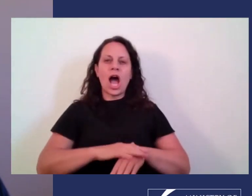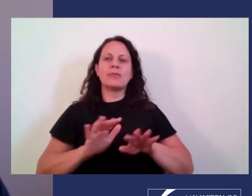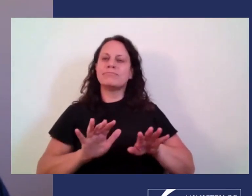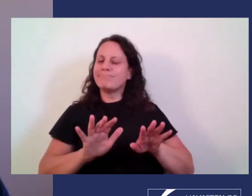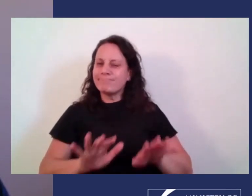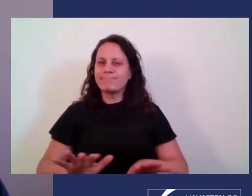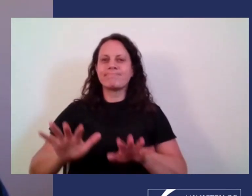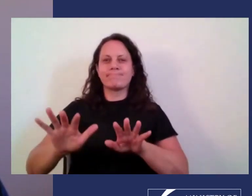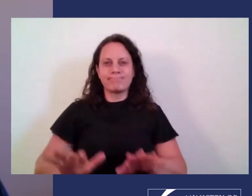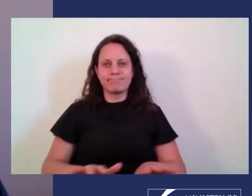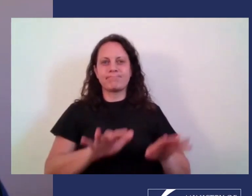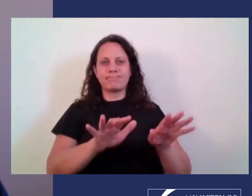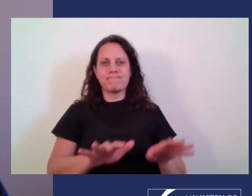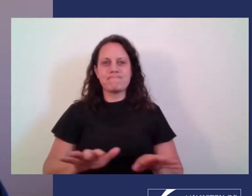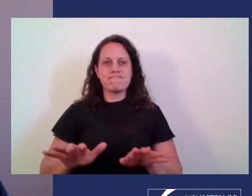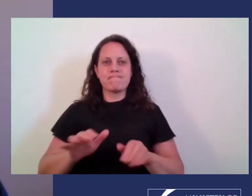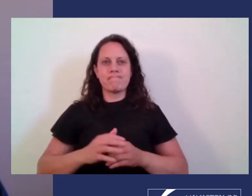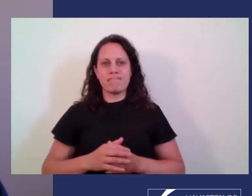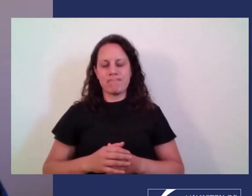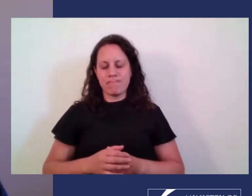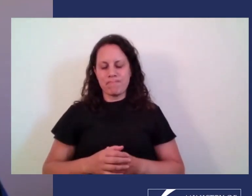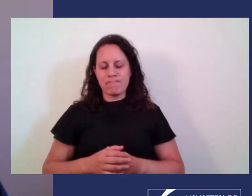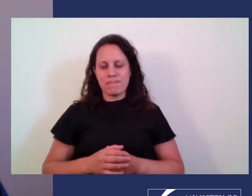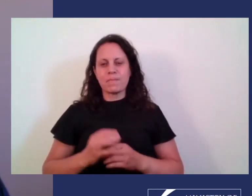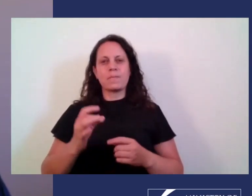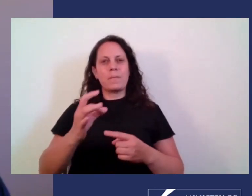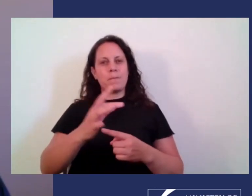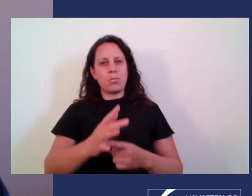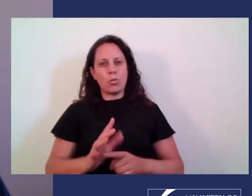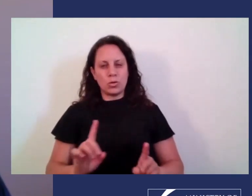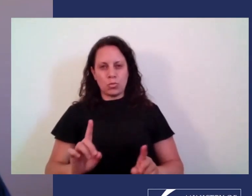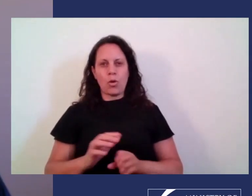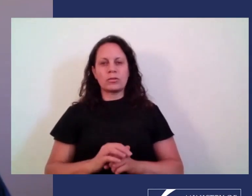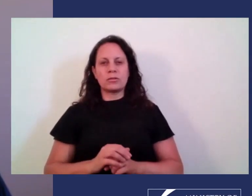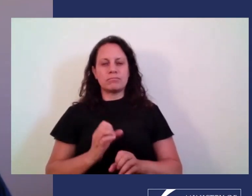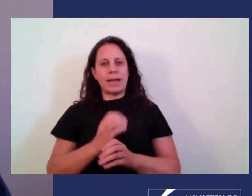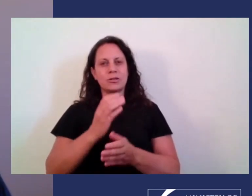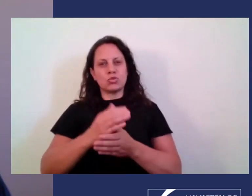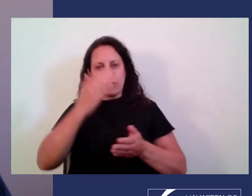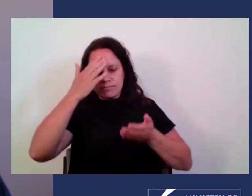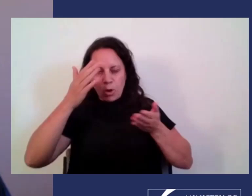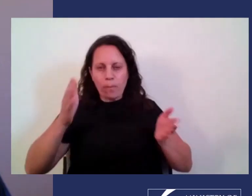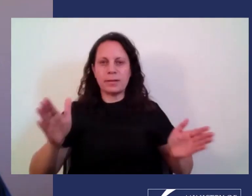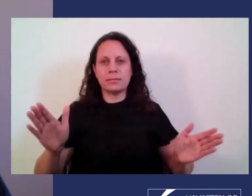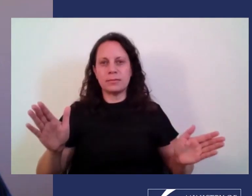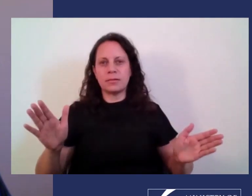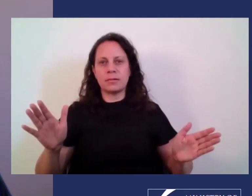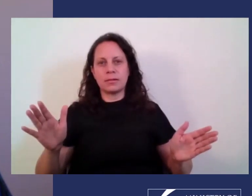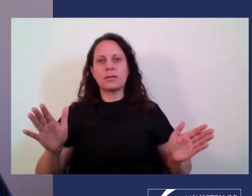think the important thing is to just be willing to be there and